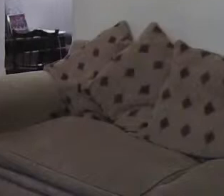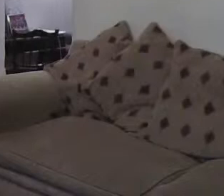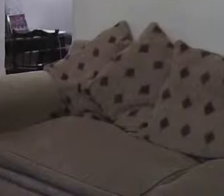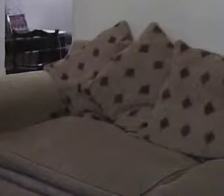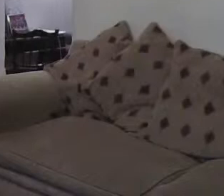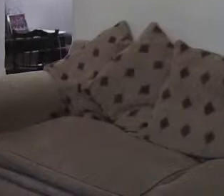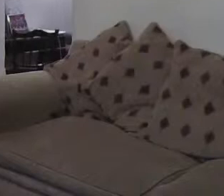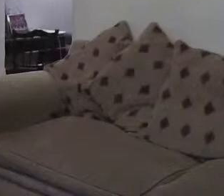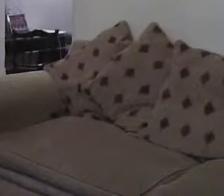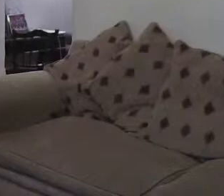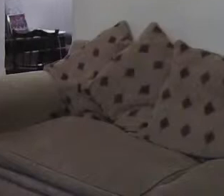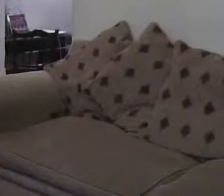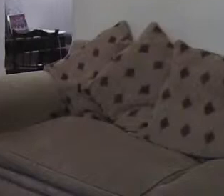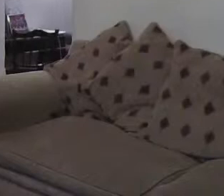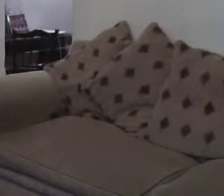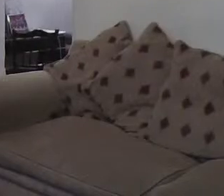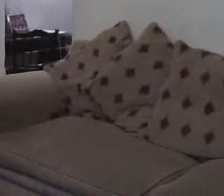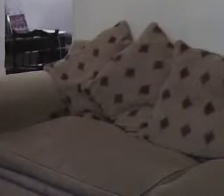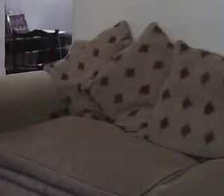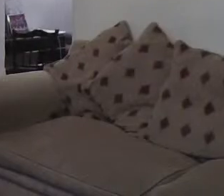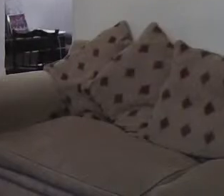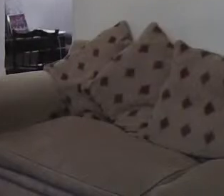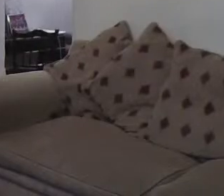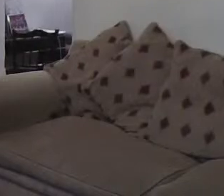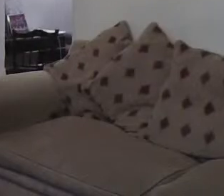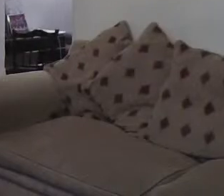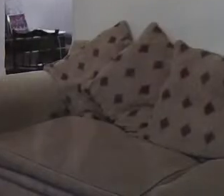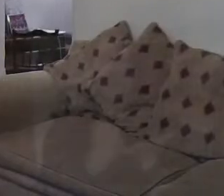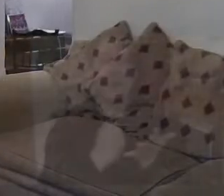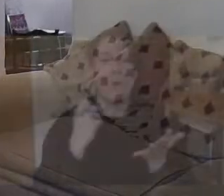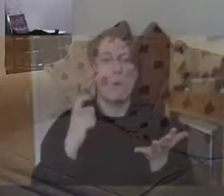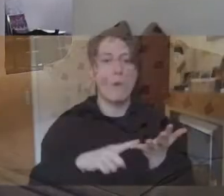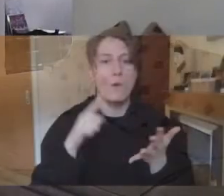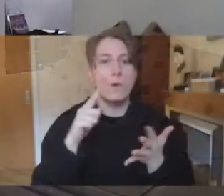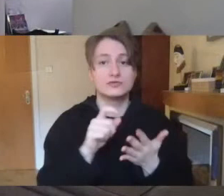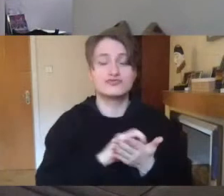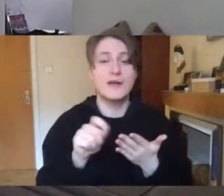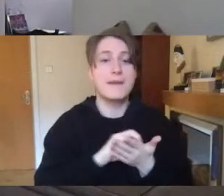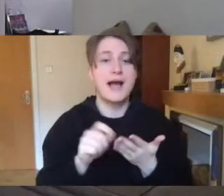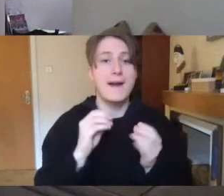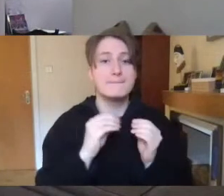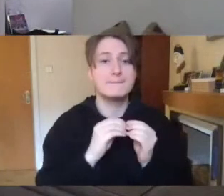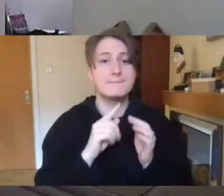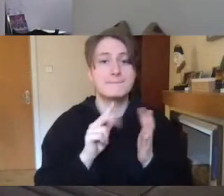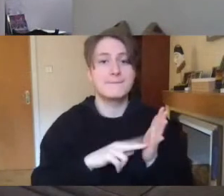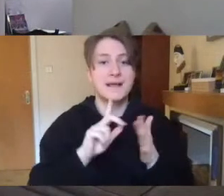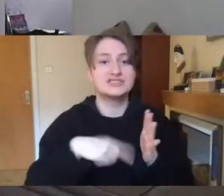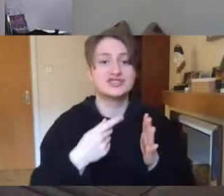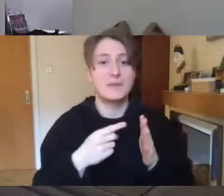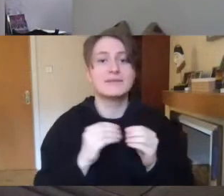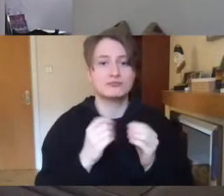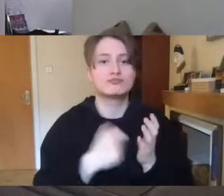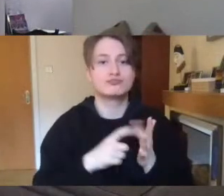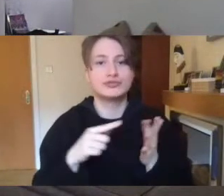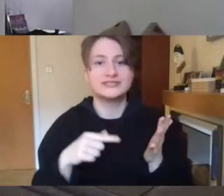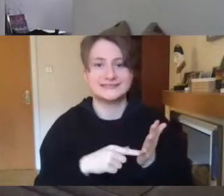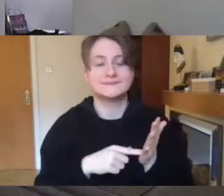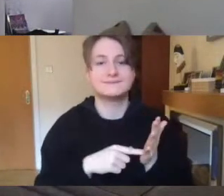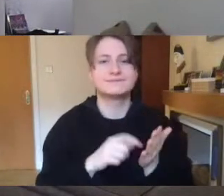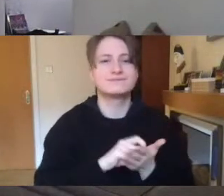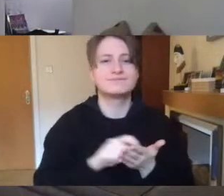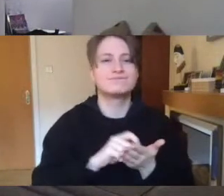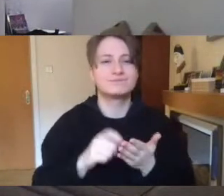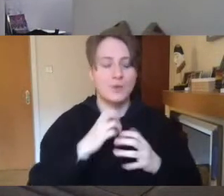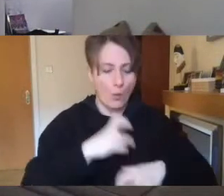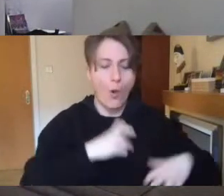Salmetone, which actually means a hymn tune. But we could perhaps think of the horn in its sort of